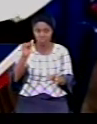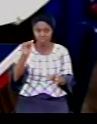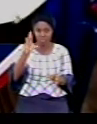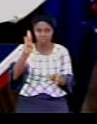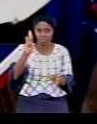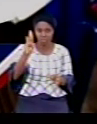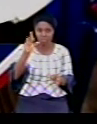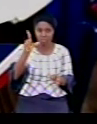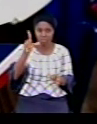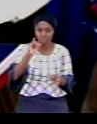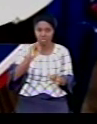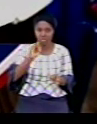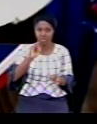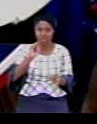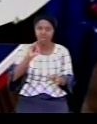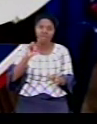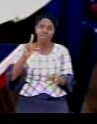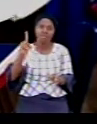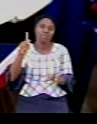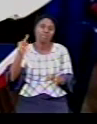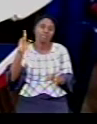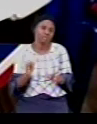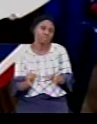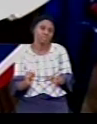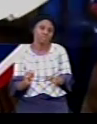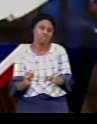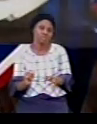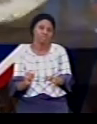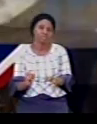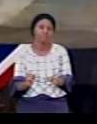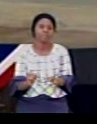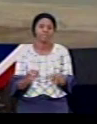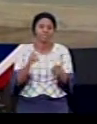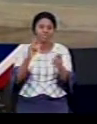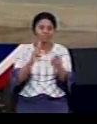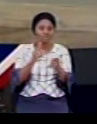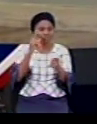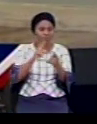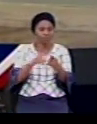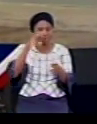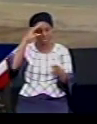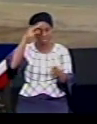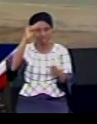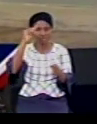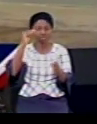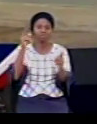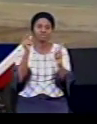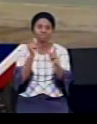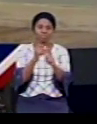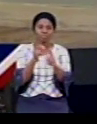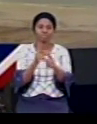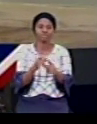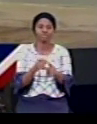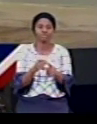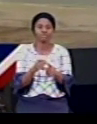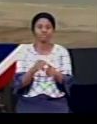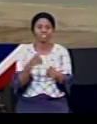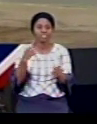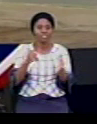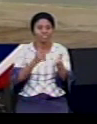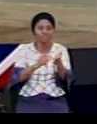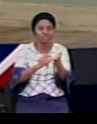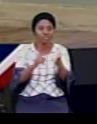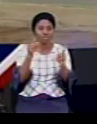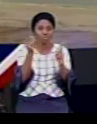Son witnessed it. And the Holy Ghost witnessed that. And the apostles witnessed that. And the written word,